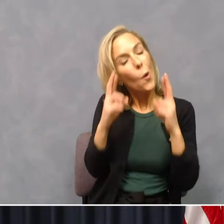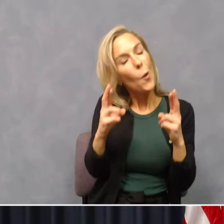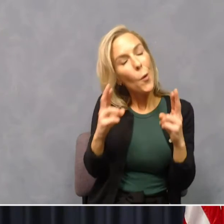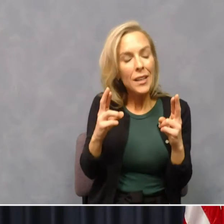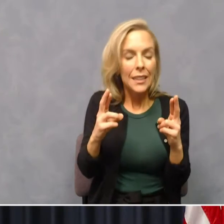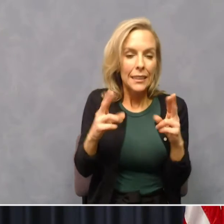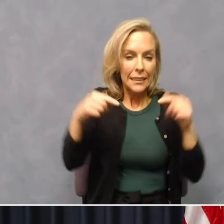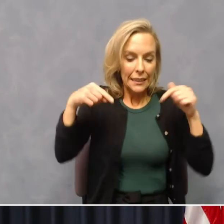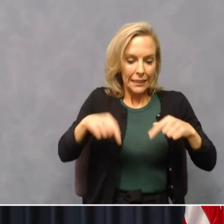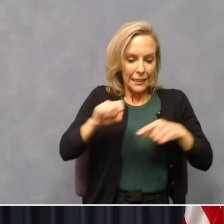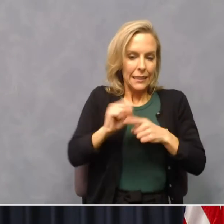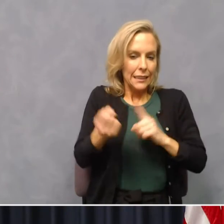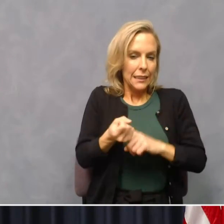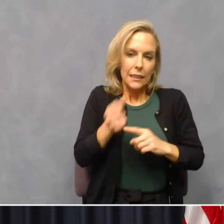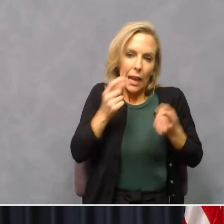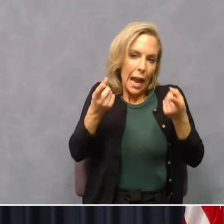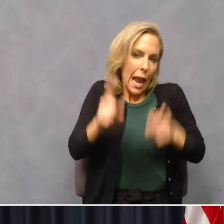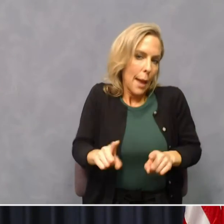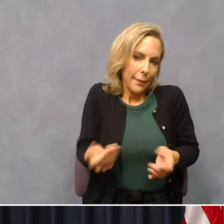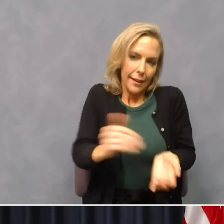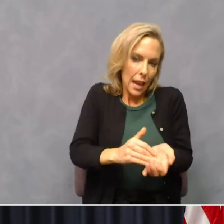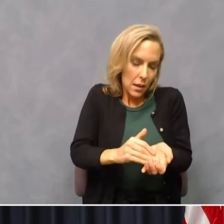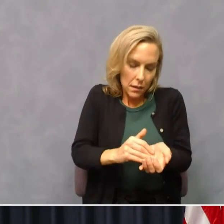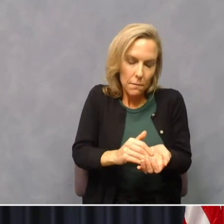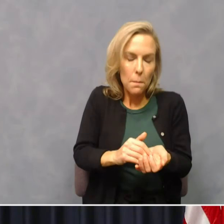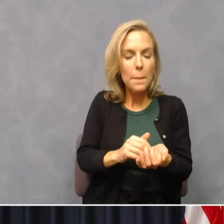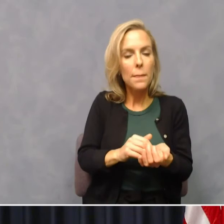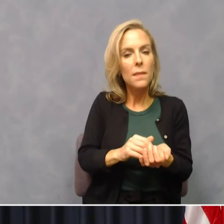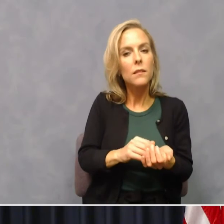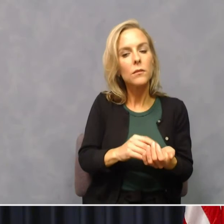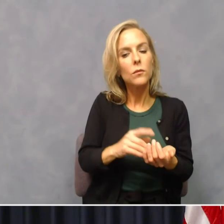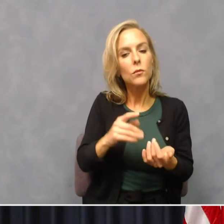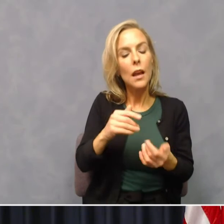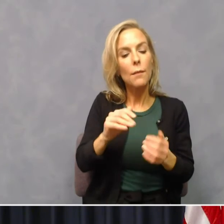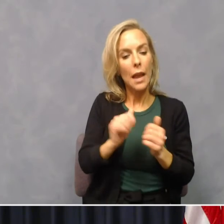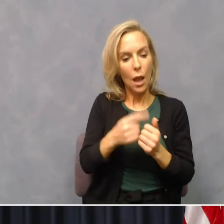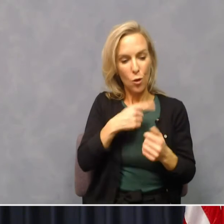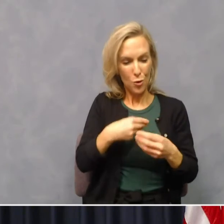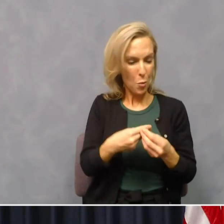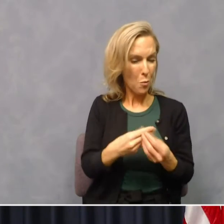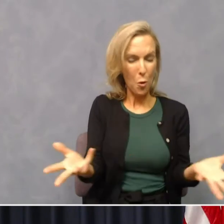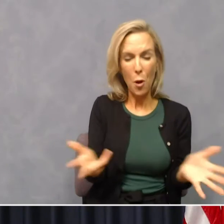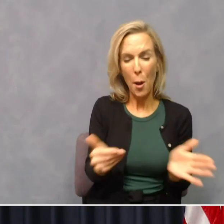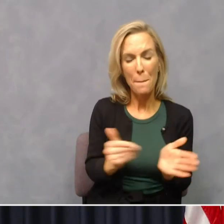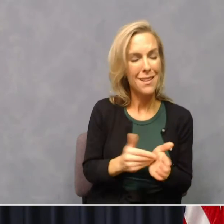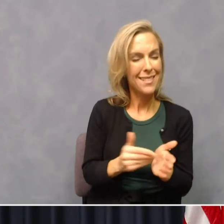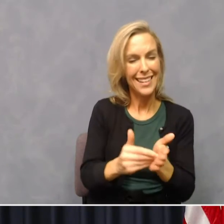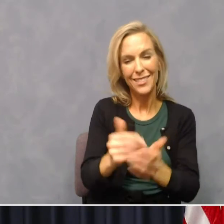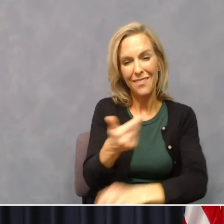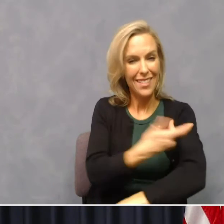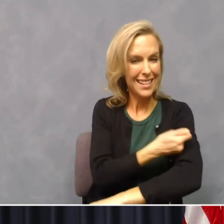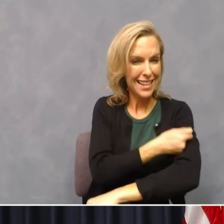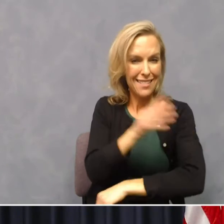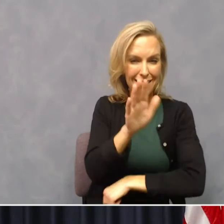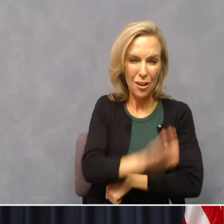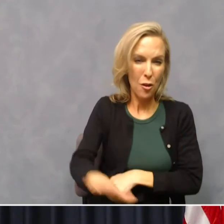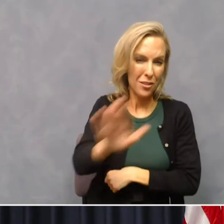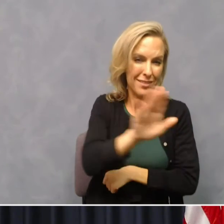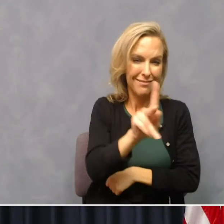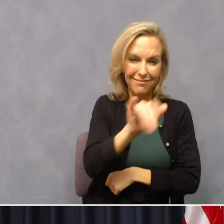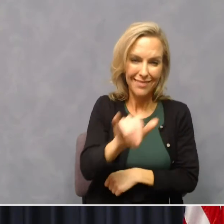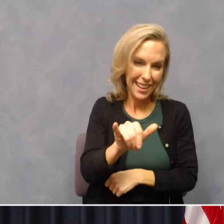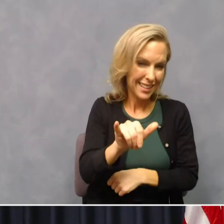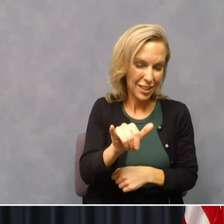situation doesn't happen again. But when we look at deploying millions of vaccinations across Kentucky in the coming